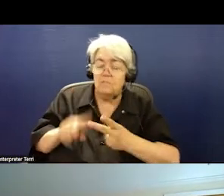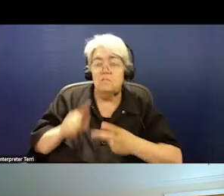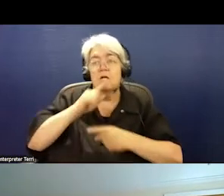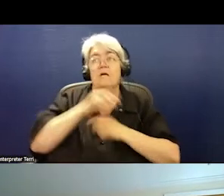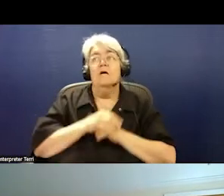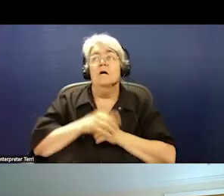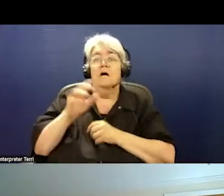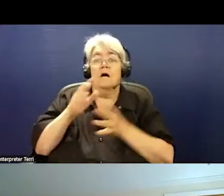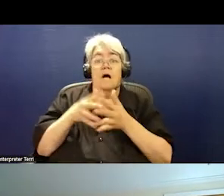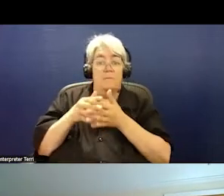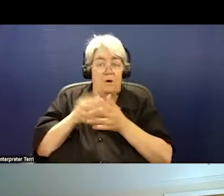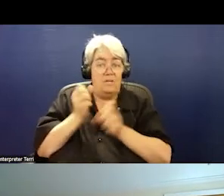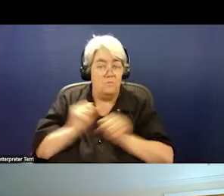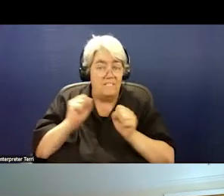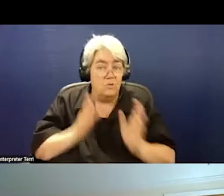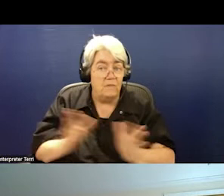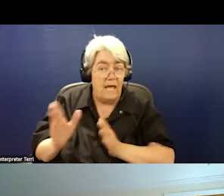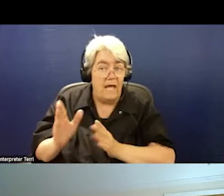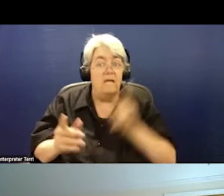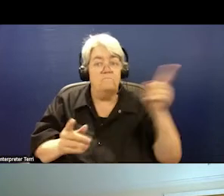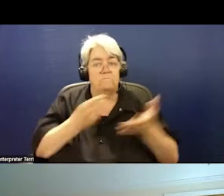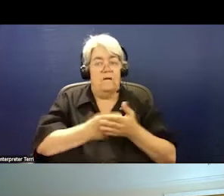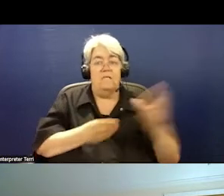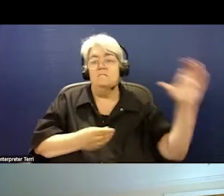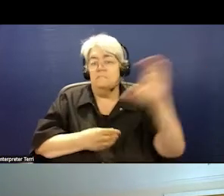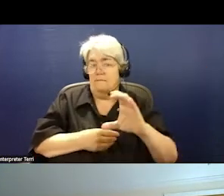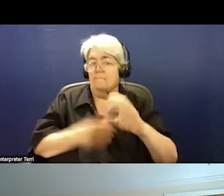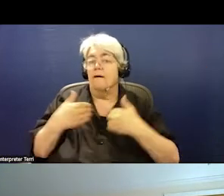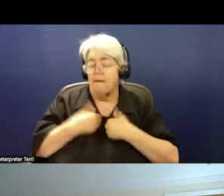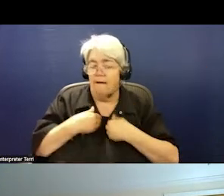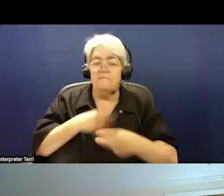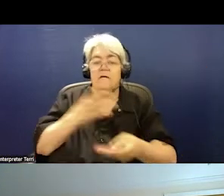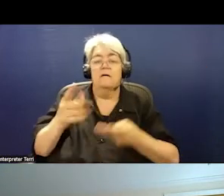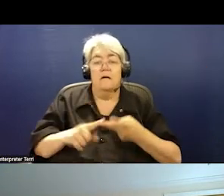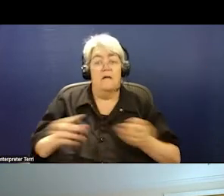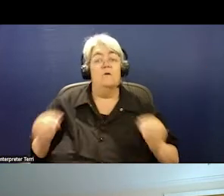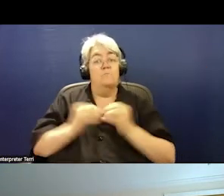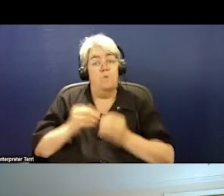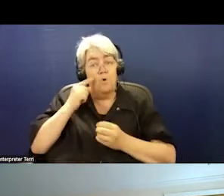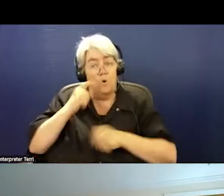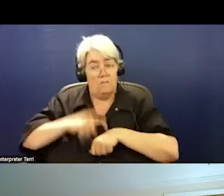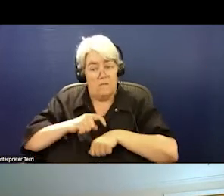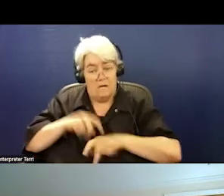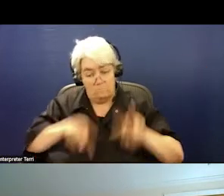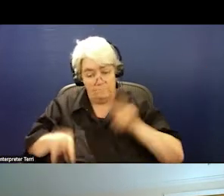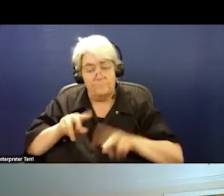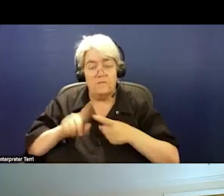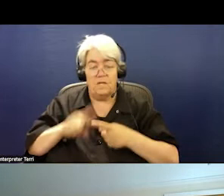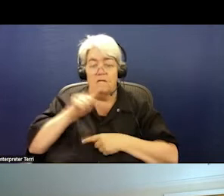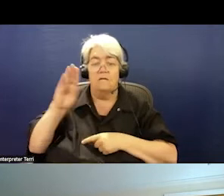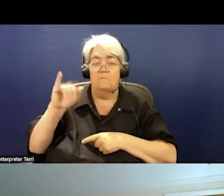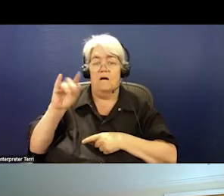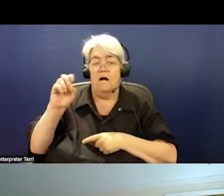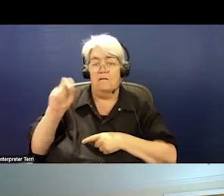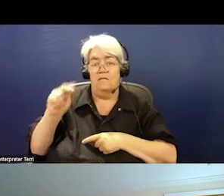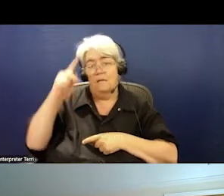attention in the American Rescue Plan. It received additional attention and is likely to receive more attention in the Biden Behavioral